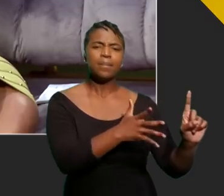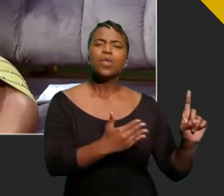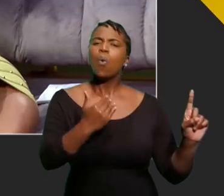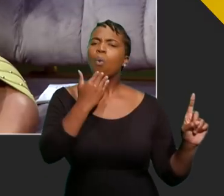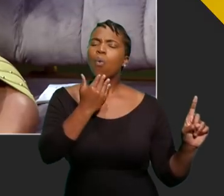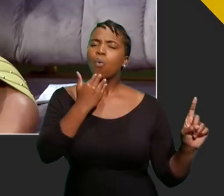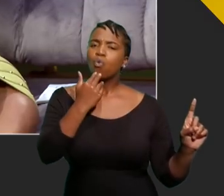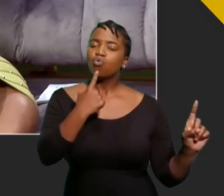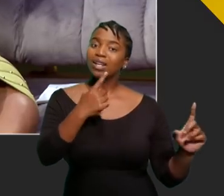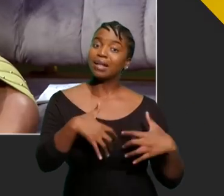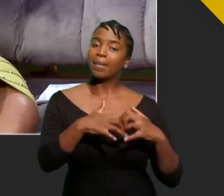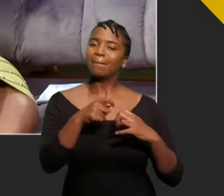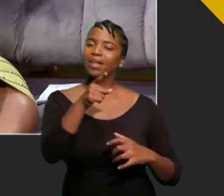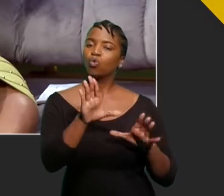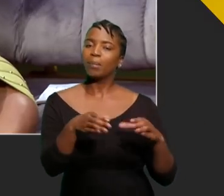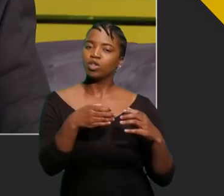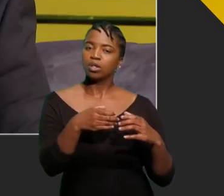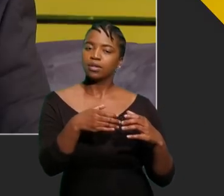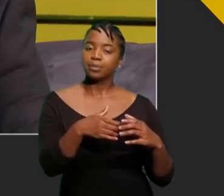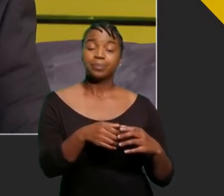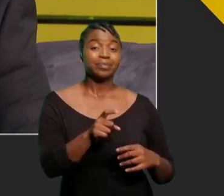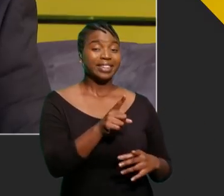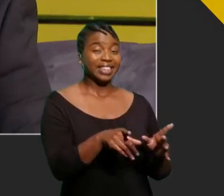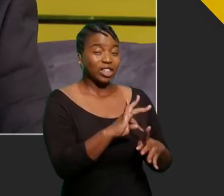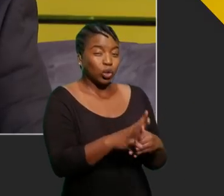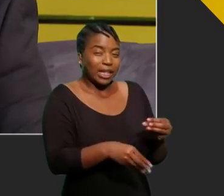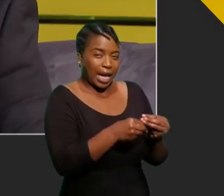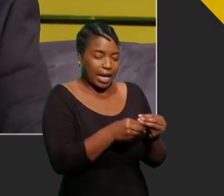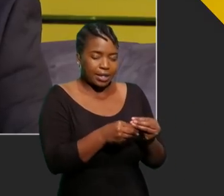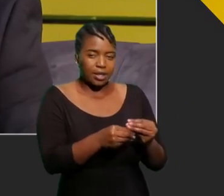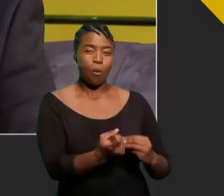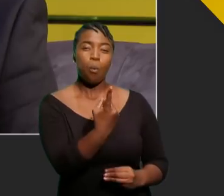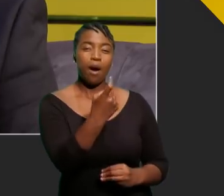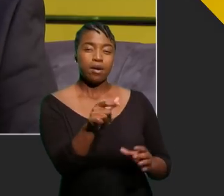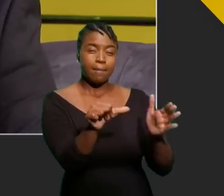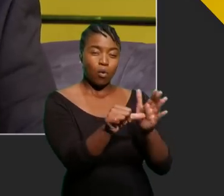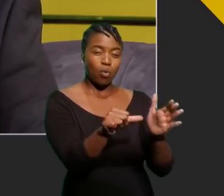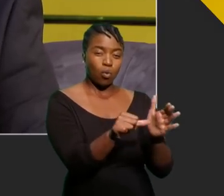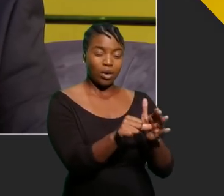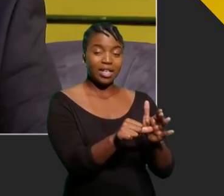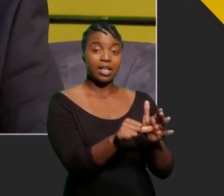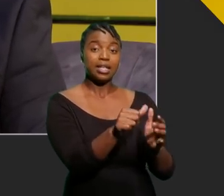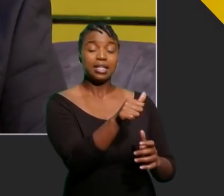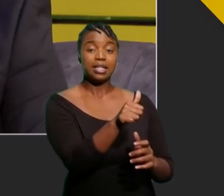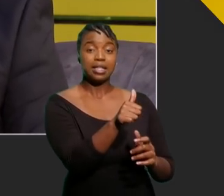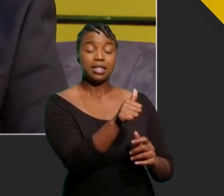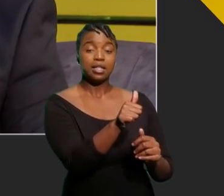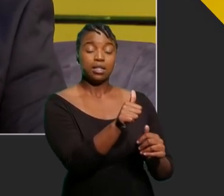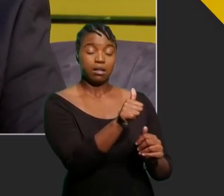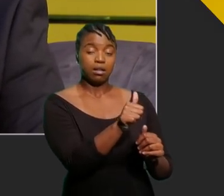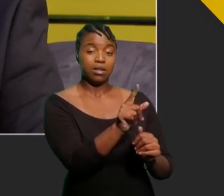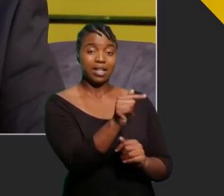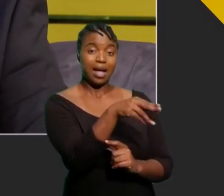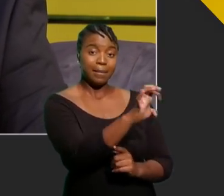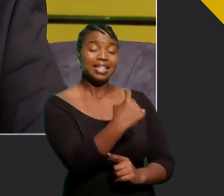for that commission? So, just to add, I think the one important thing, and I think Themba's hit the nail on the head as well as the member in